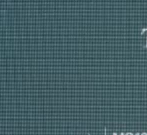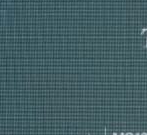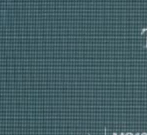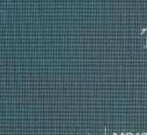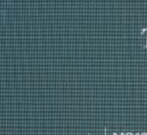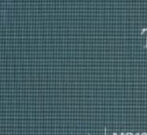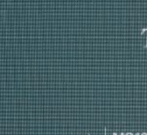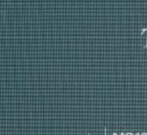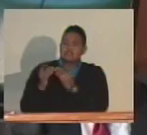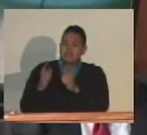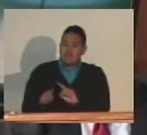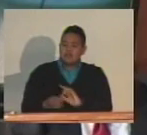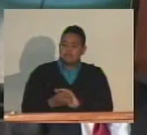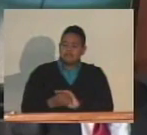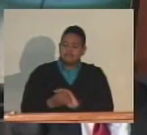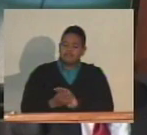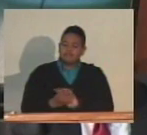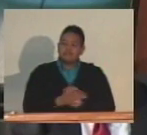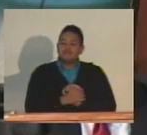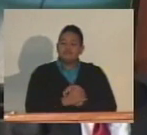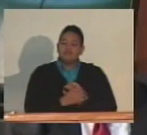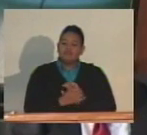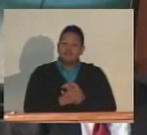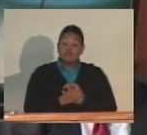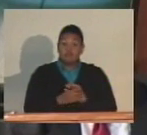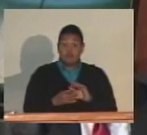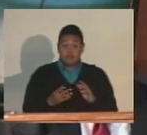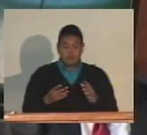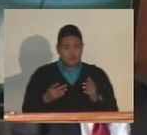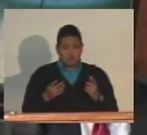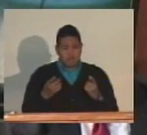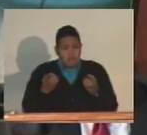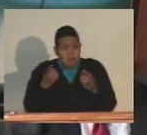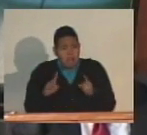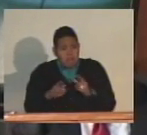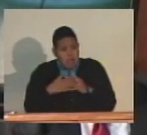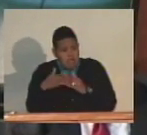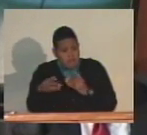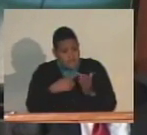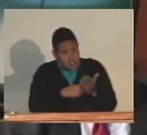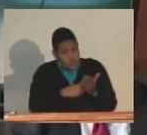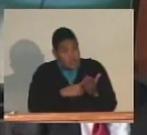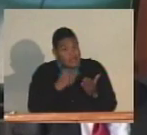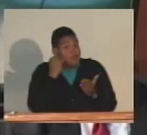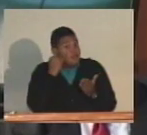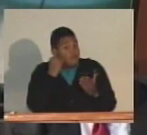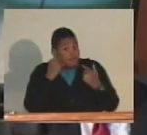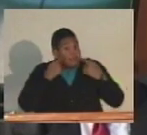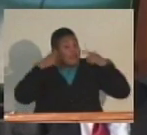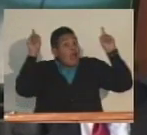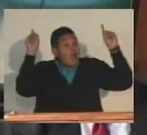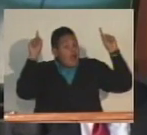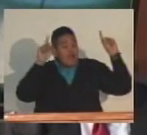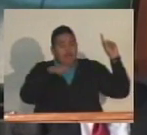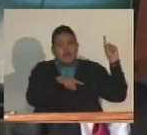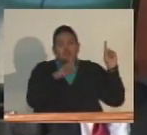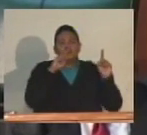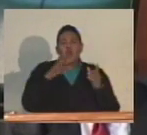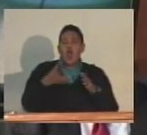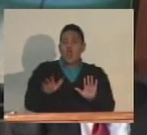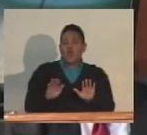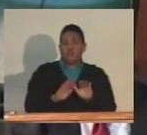in Nairobi, Kenya. The outcome of these negotiations, if successful, should allow developing countries like